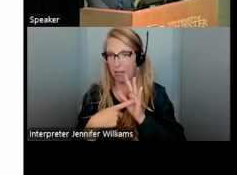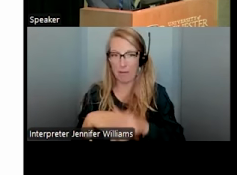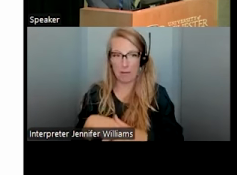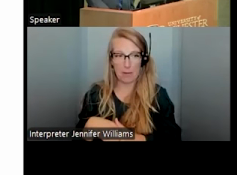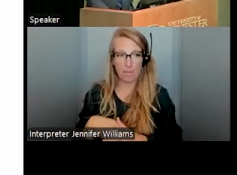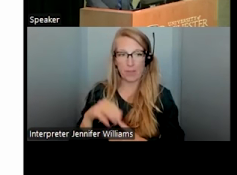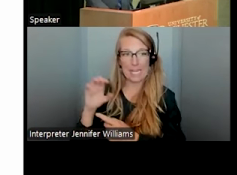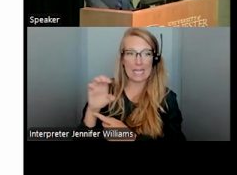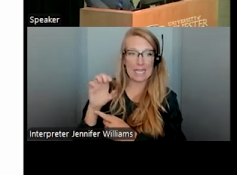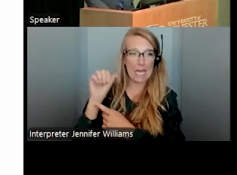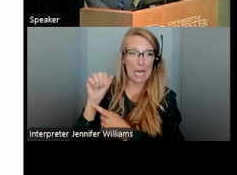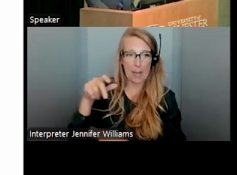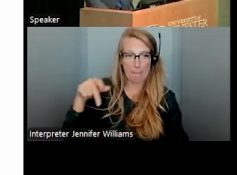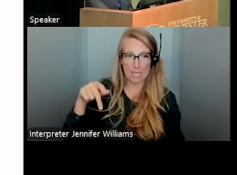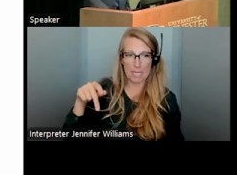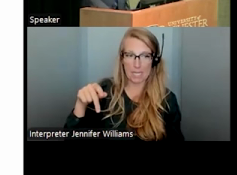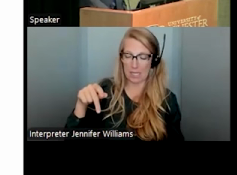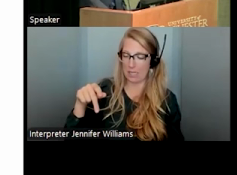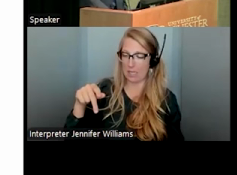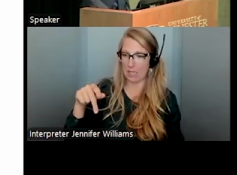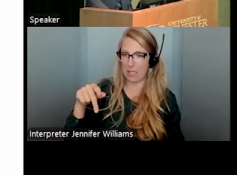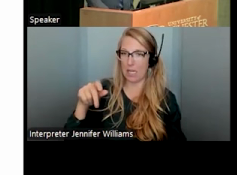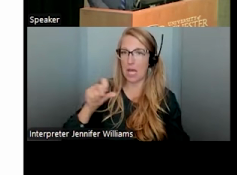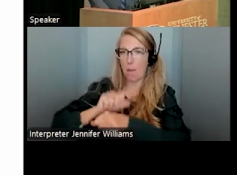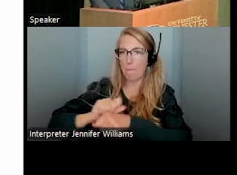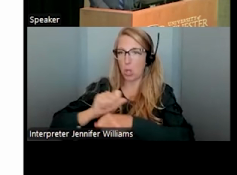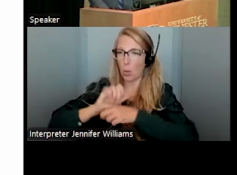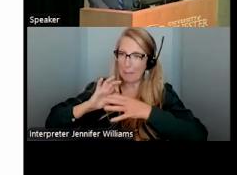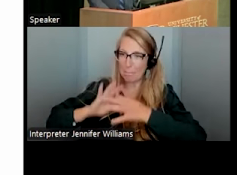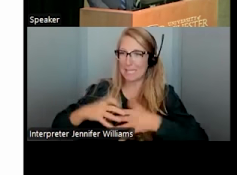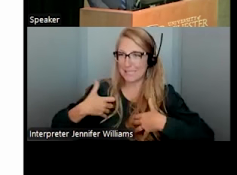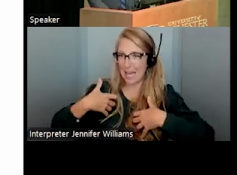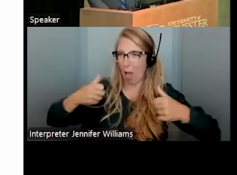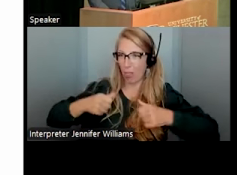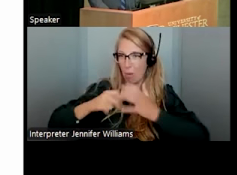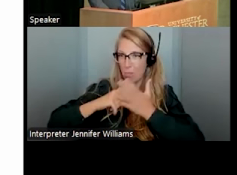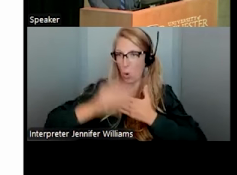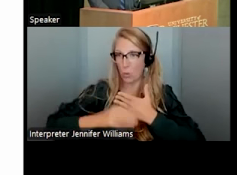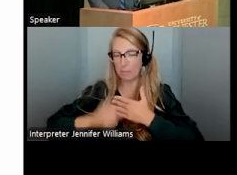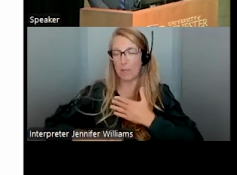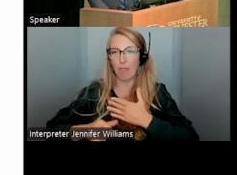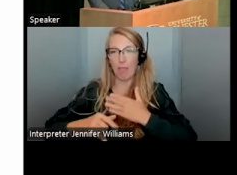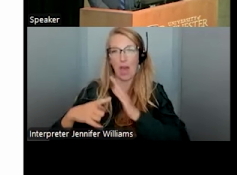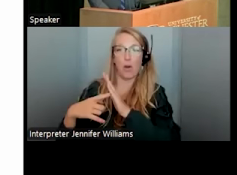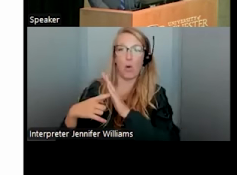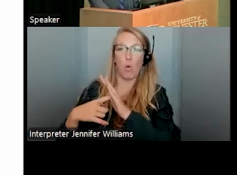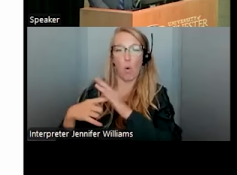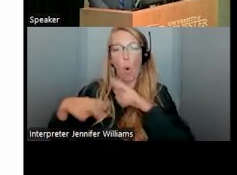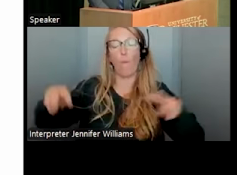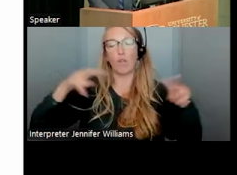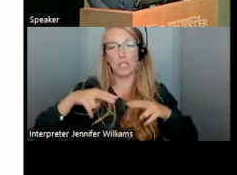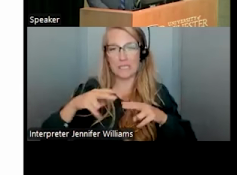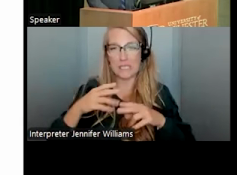EAP, the employee-based health programs that oversees the wellness